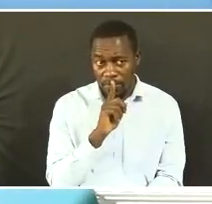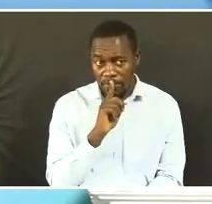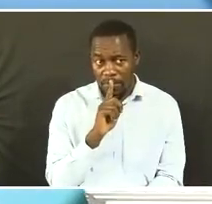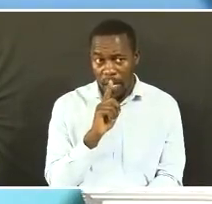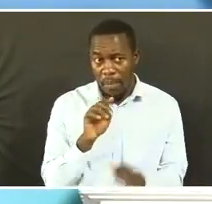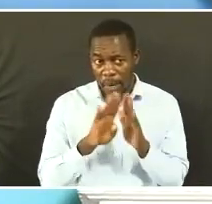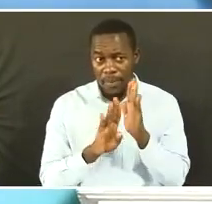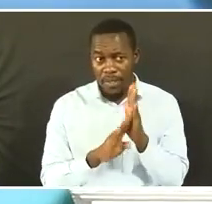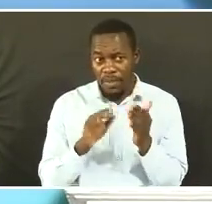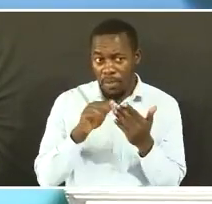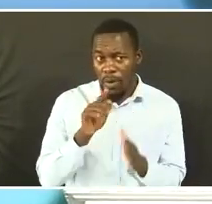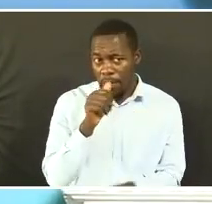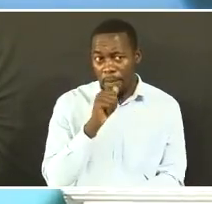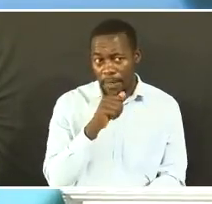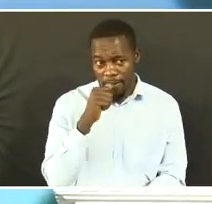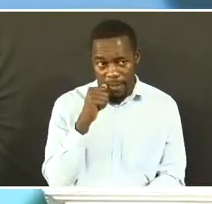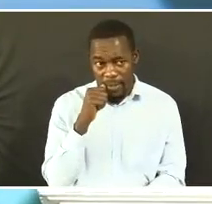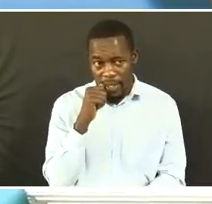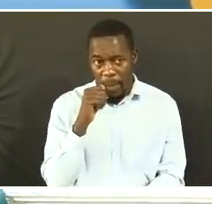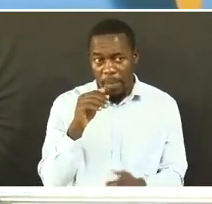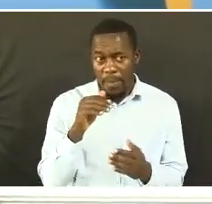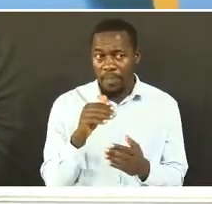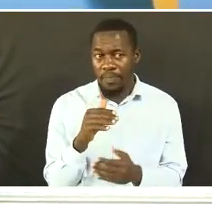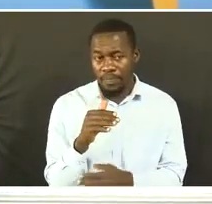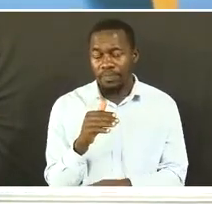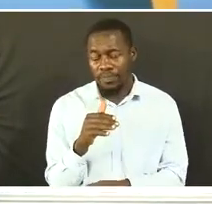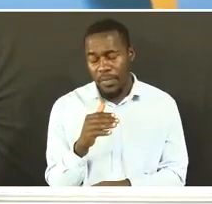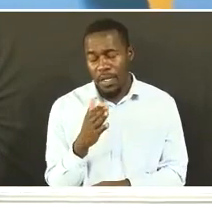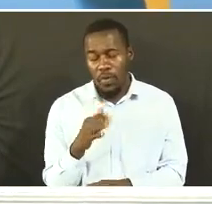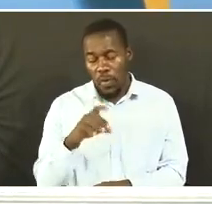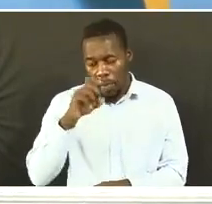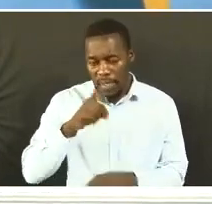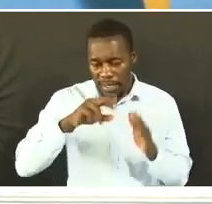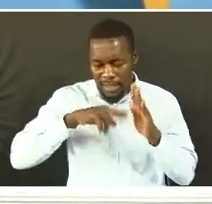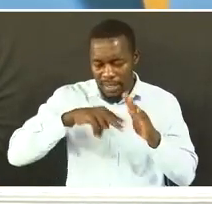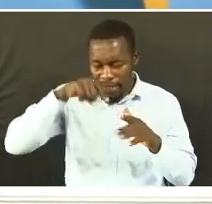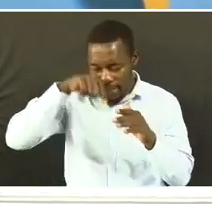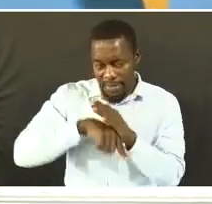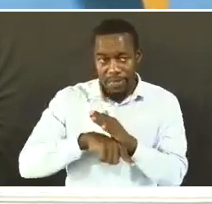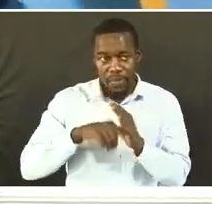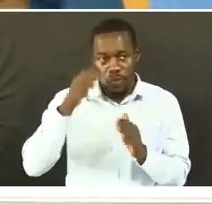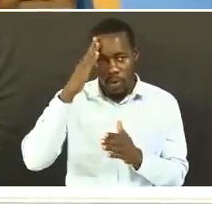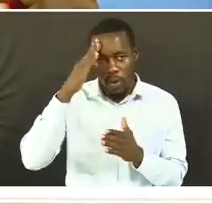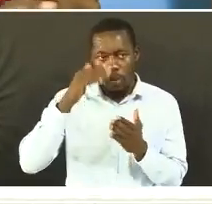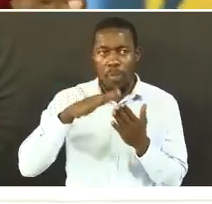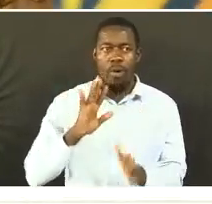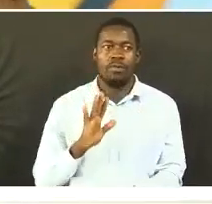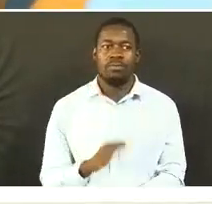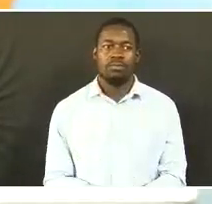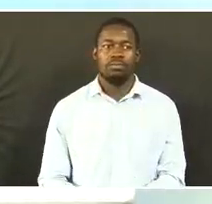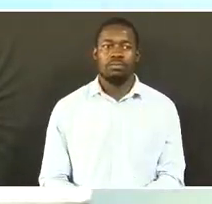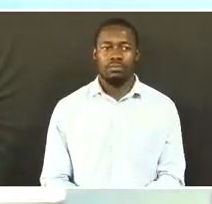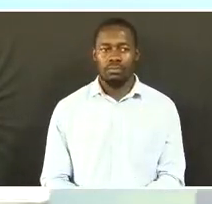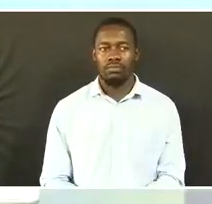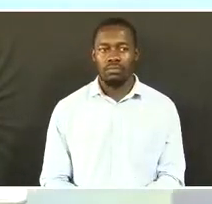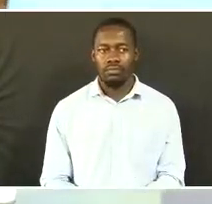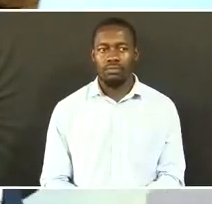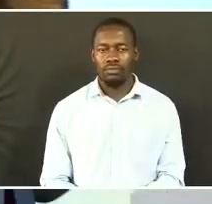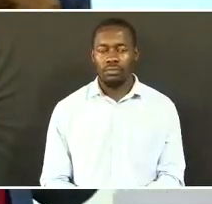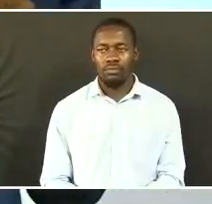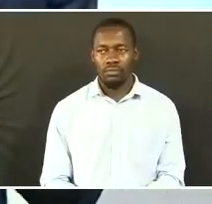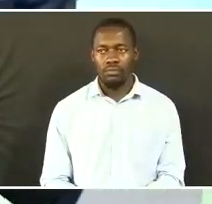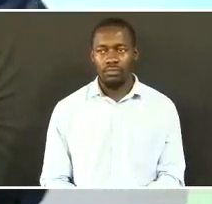readers. If it was to pack up the entire story with all the details, the Bible is already neglected enough. If it can